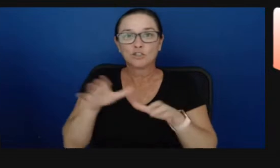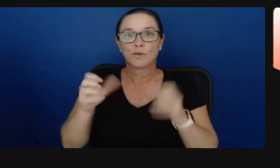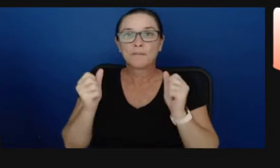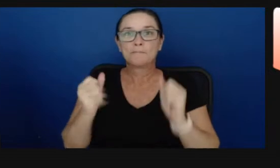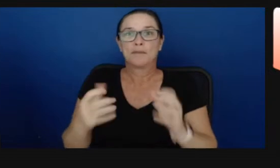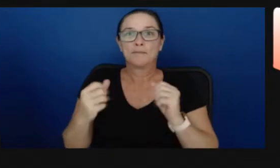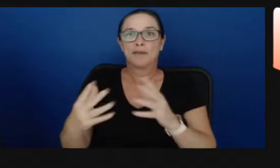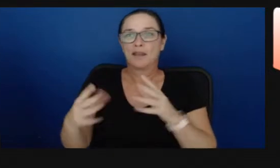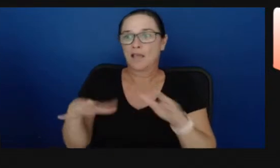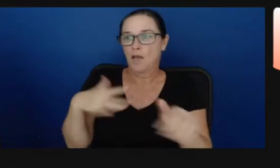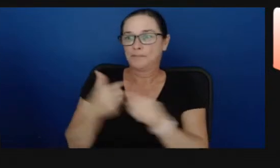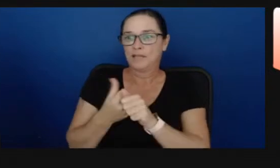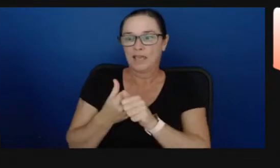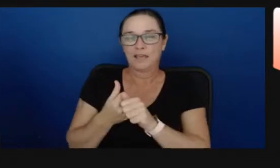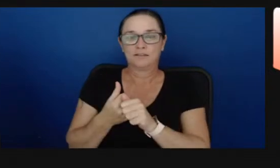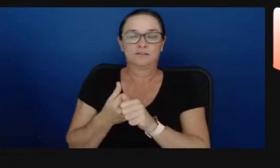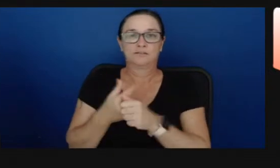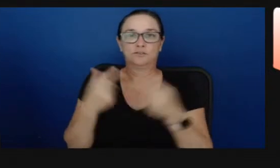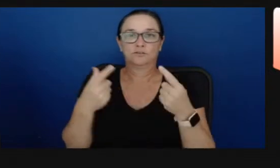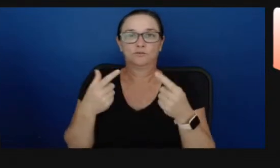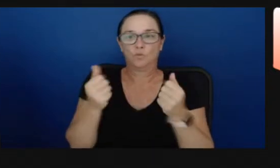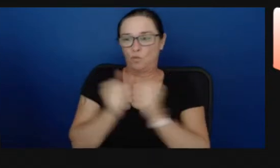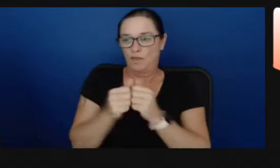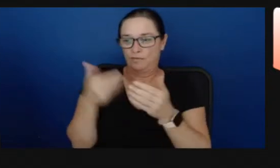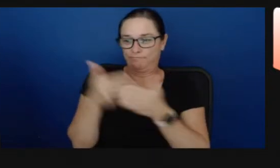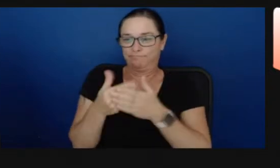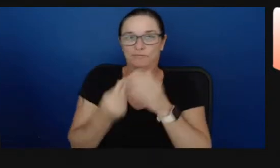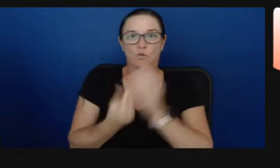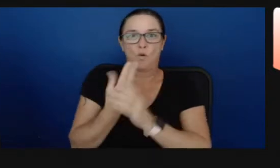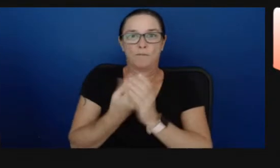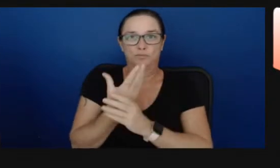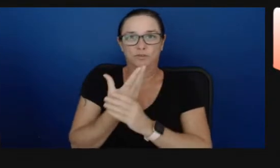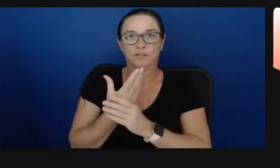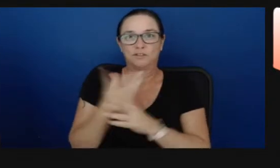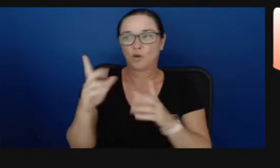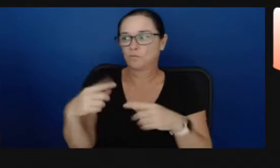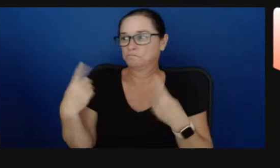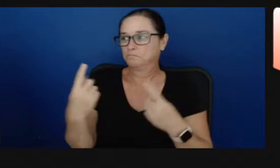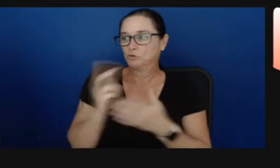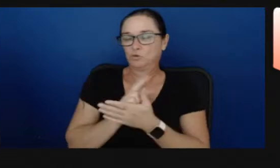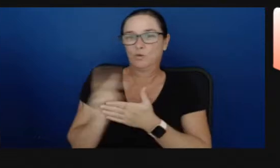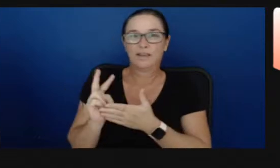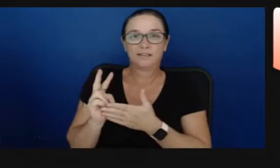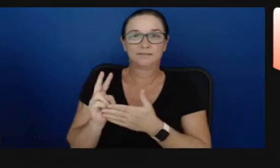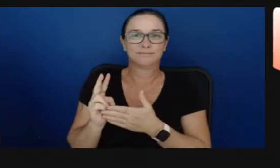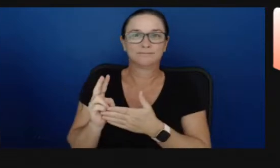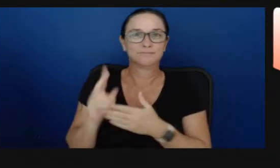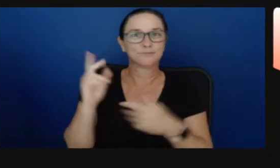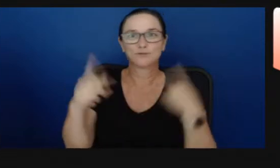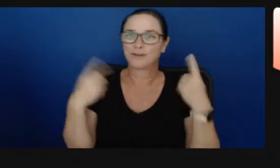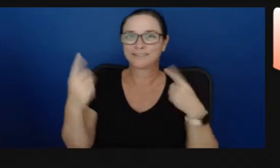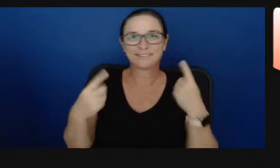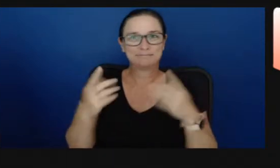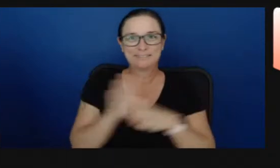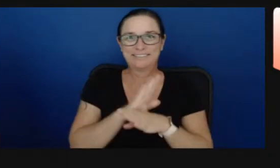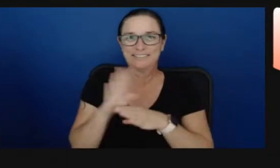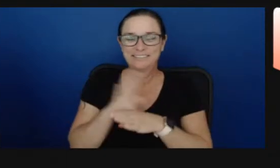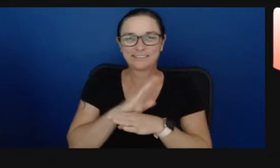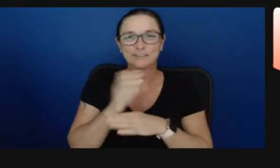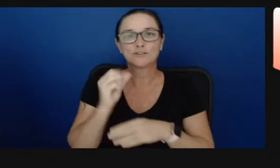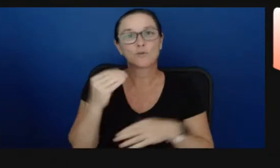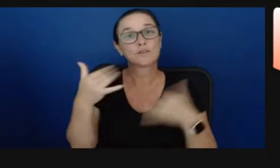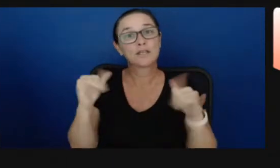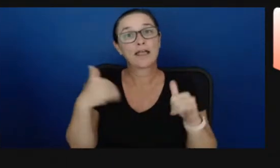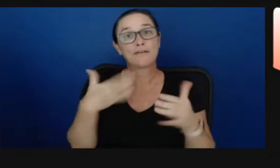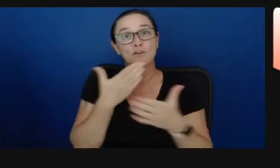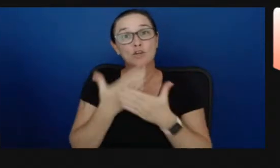updates going into an eruption or something like that. This past week has been pretty crazy. Past 2 weeks have been pretty crazy. So yeah, we still got a good